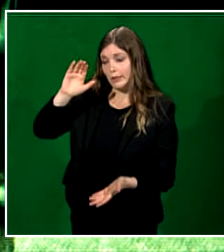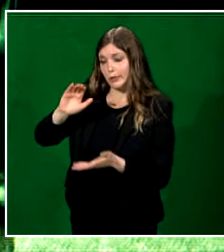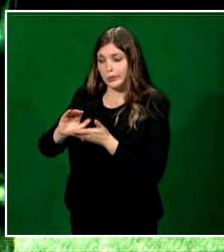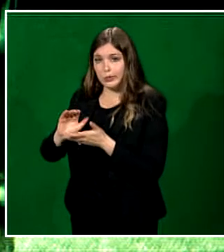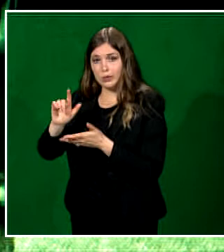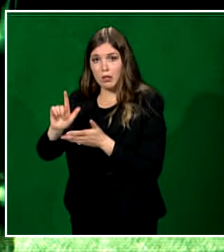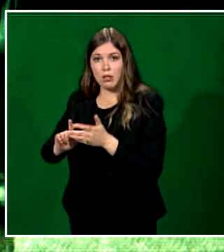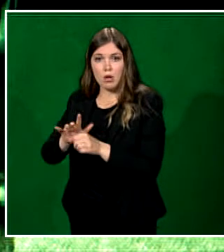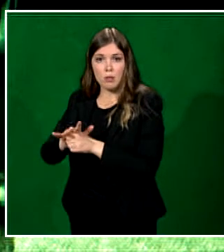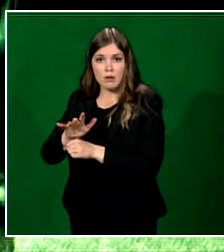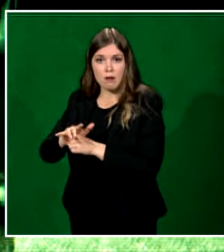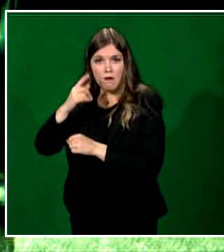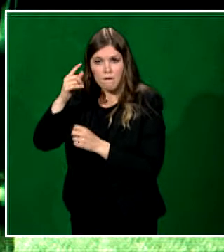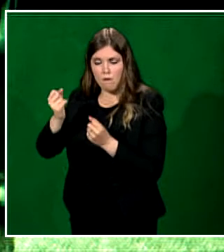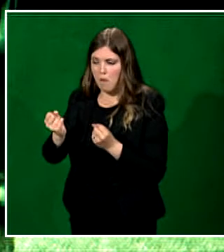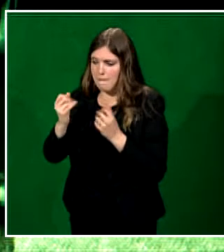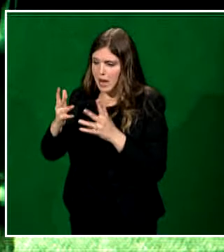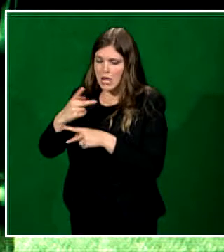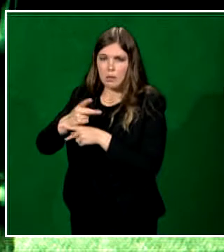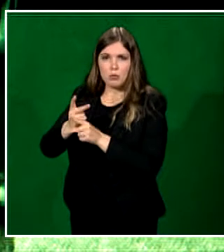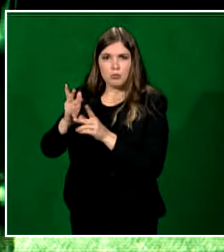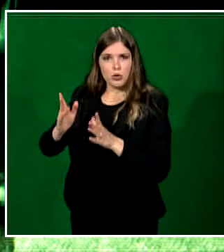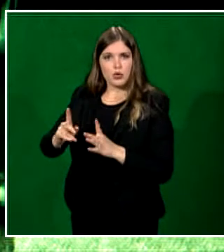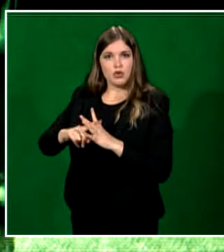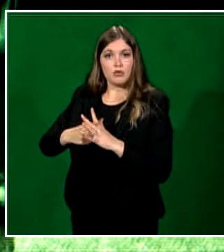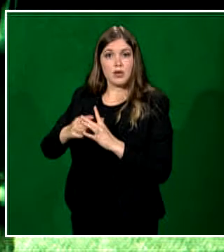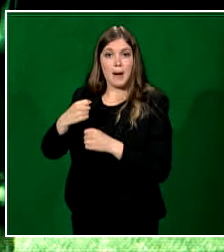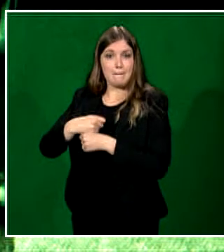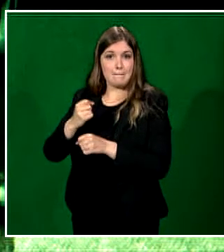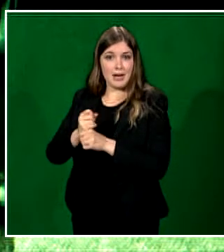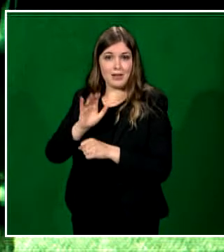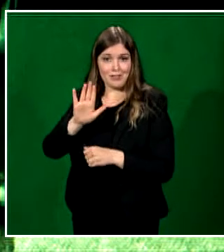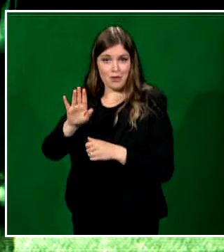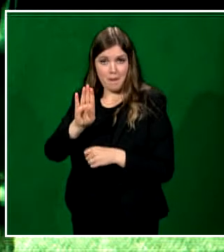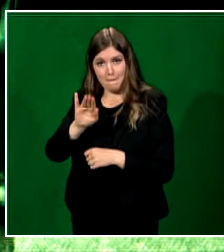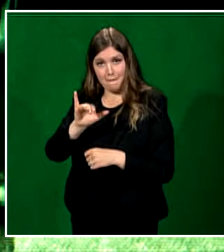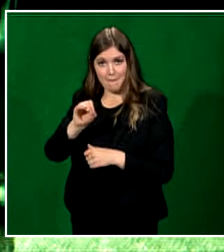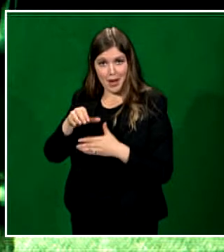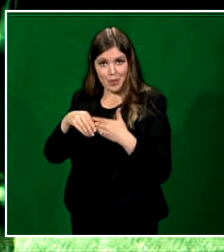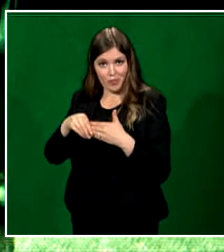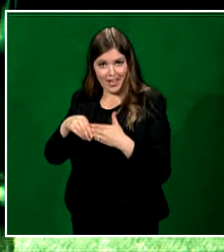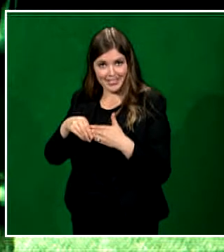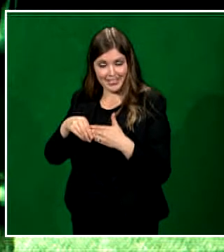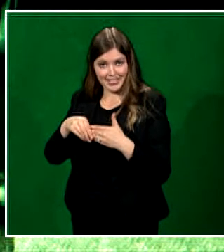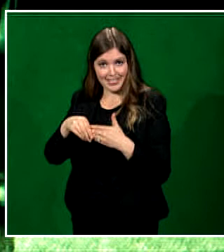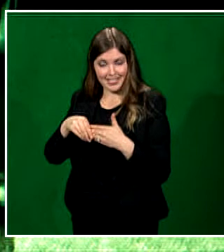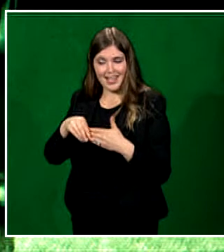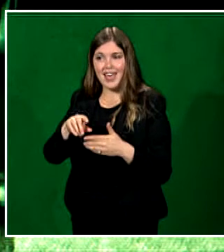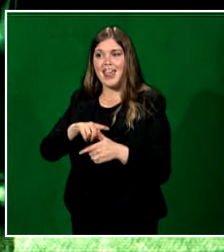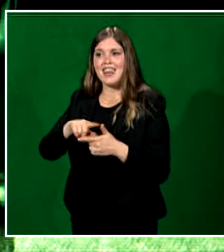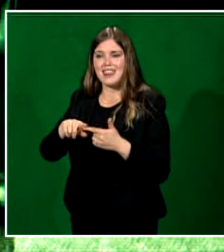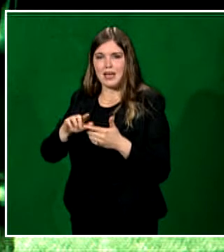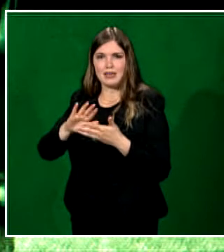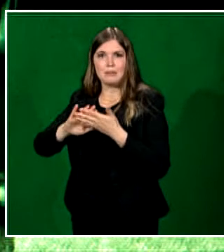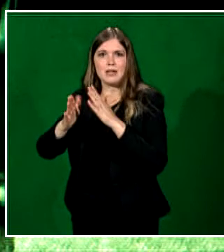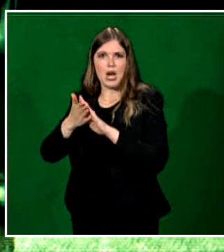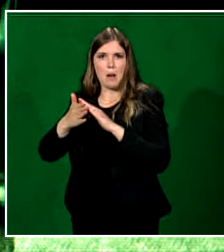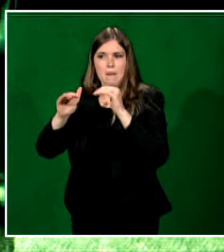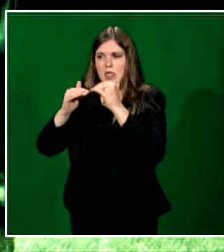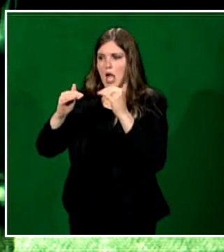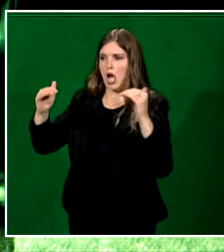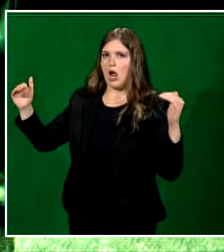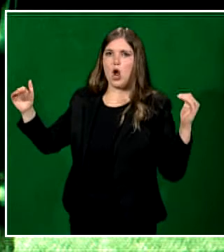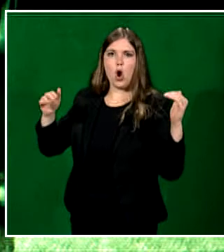for many producers to start making your bioplastic, and therefore get to horizontal